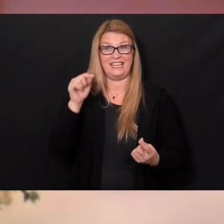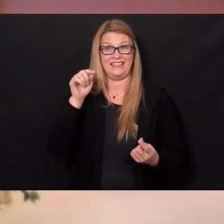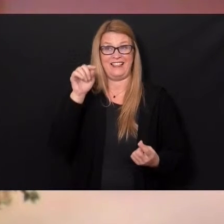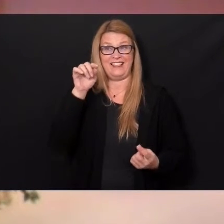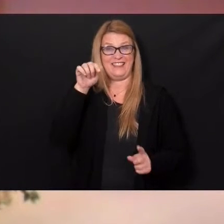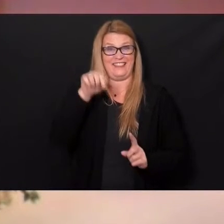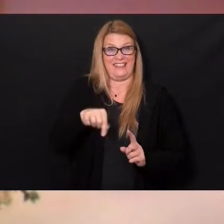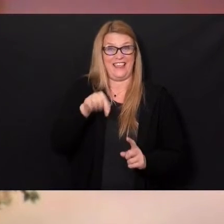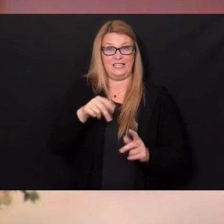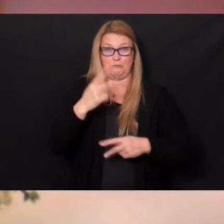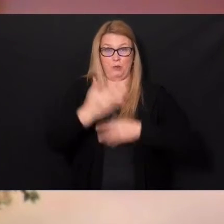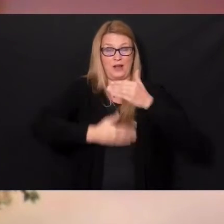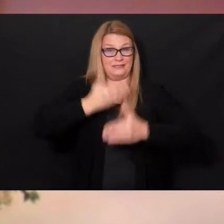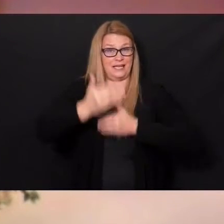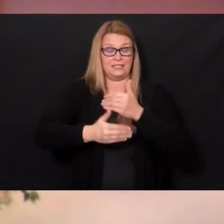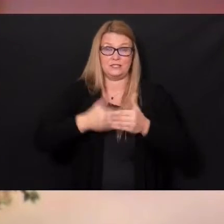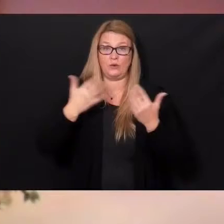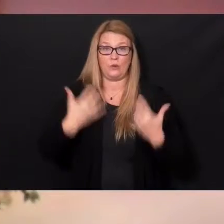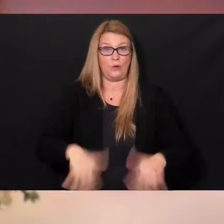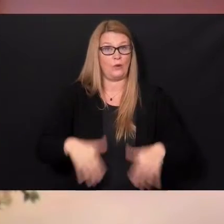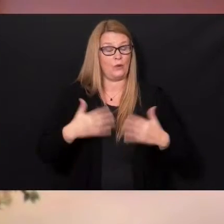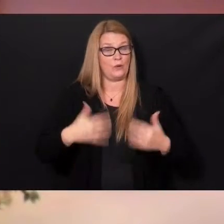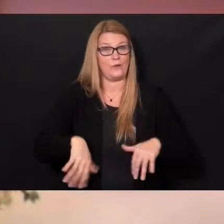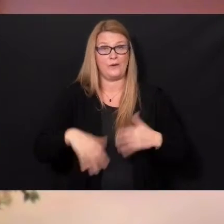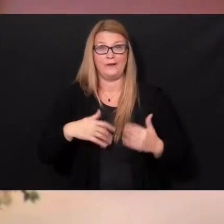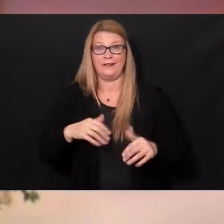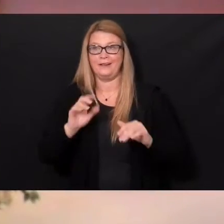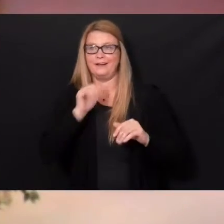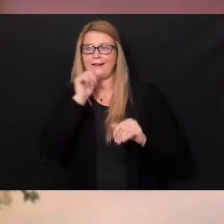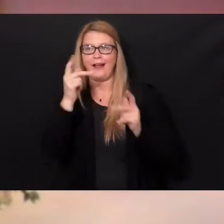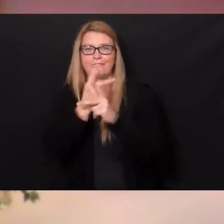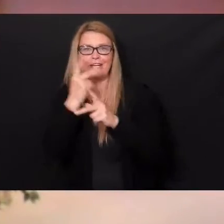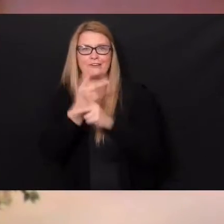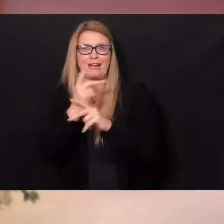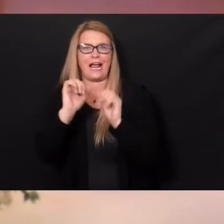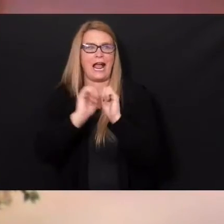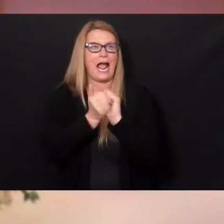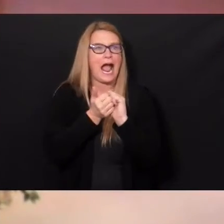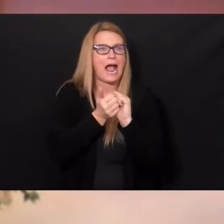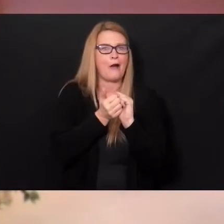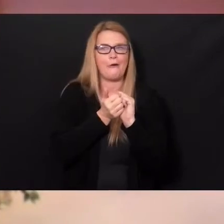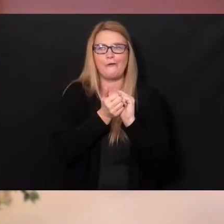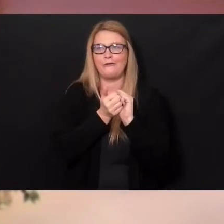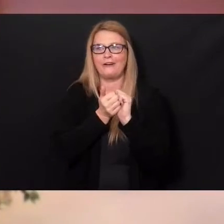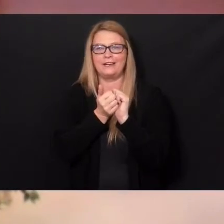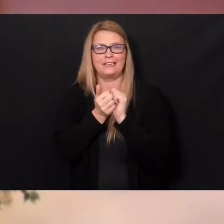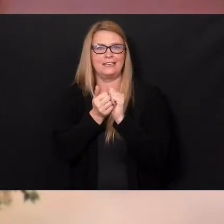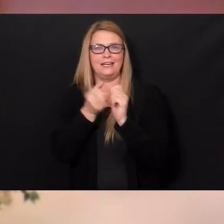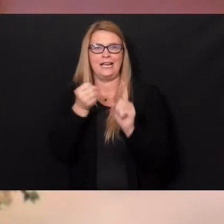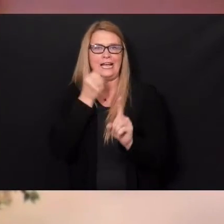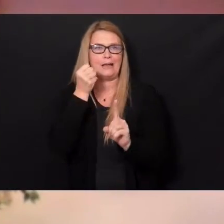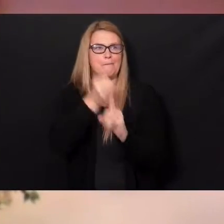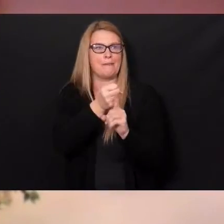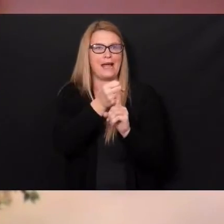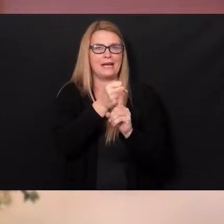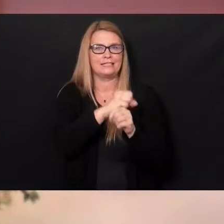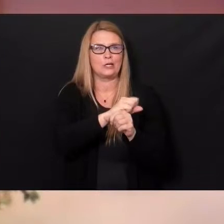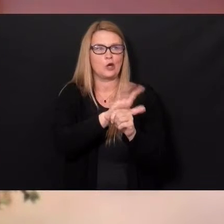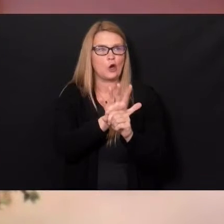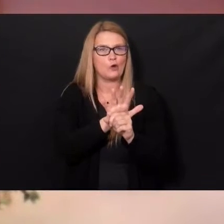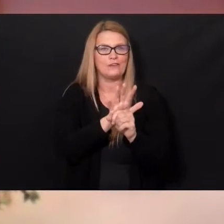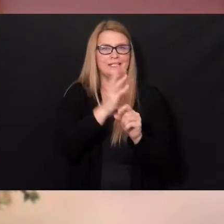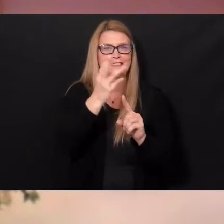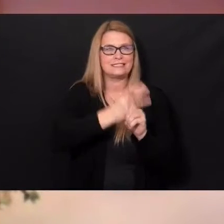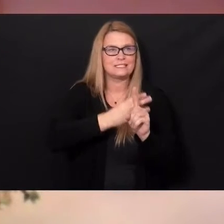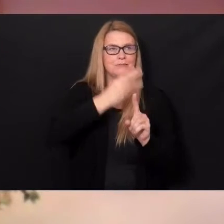dynamic process. So instead of trying to figure out how we're going to affect, COVID-19 in the next 6-8 months,